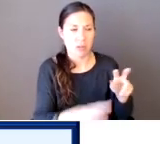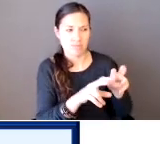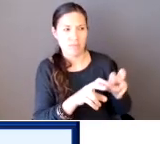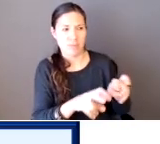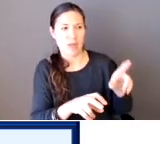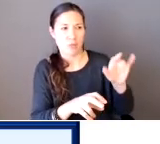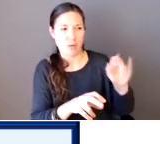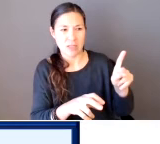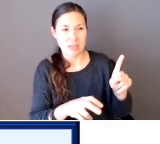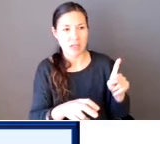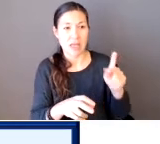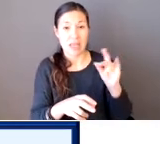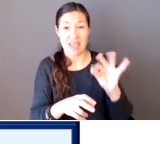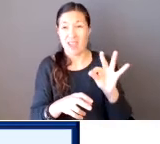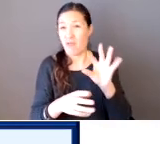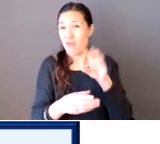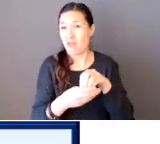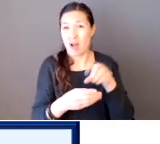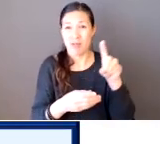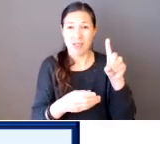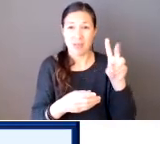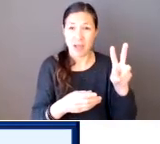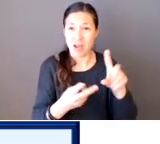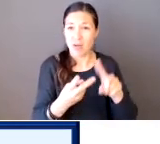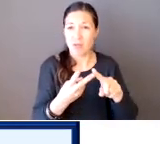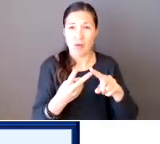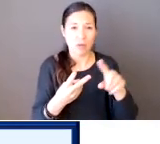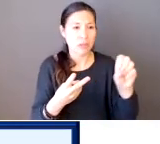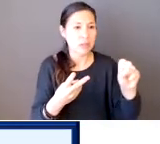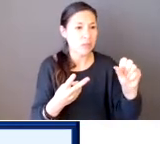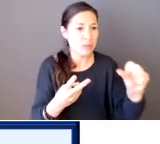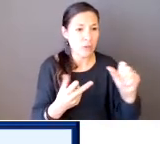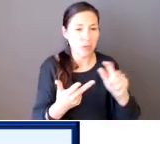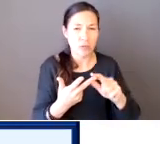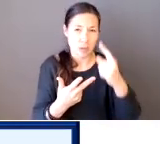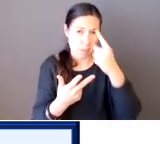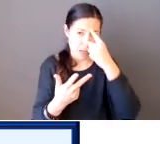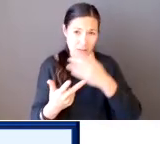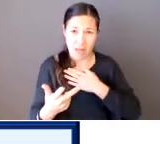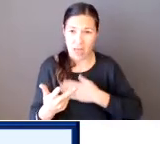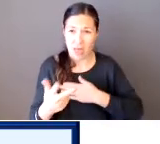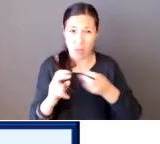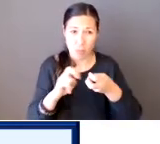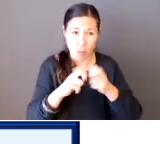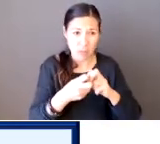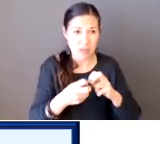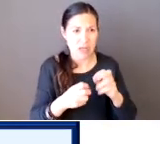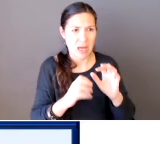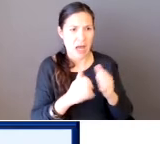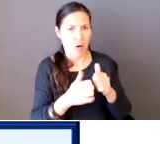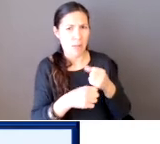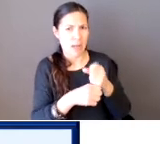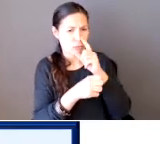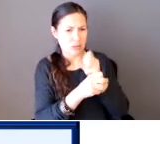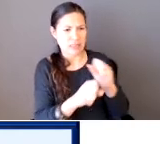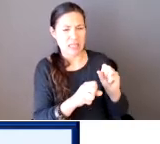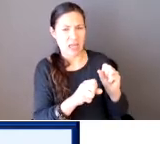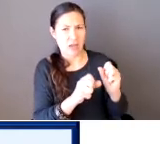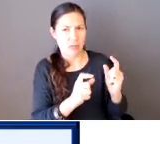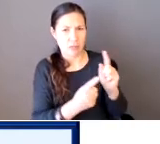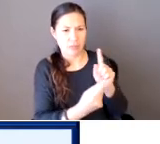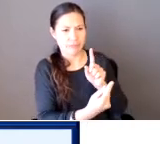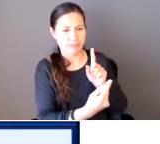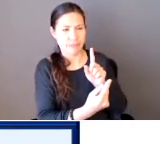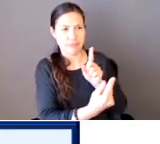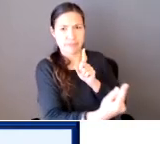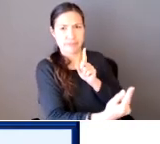was domestic violence, substance abuse, or severe mental health. How would we safely interview that person with also not putting the